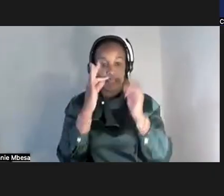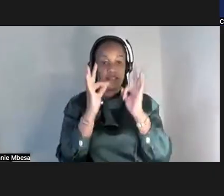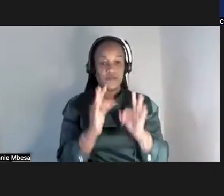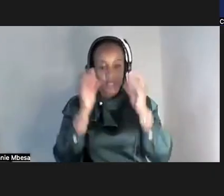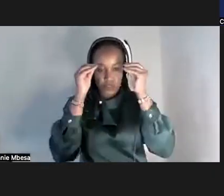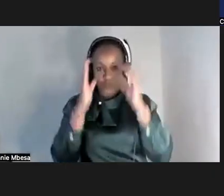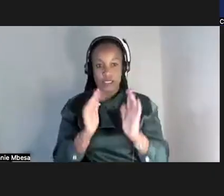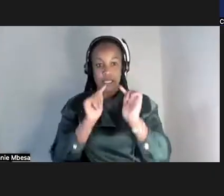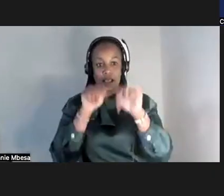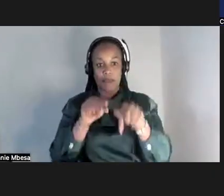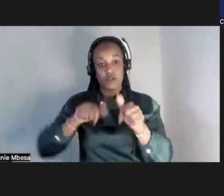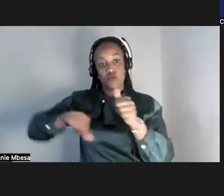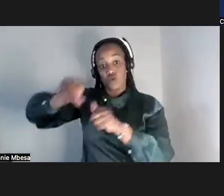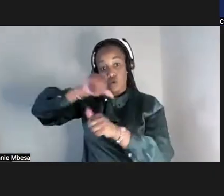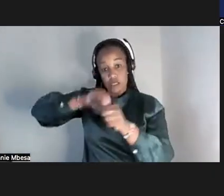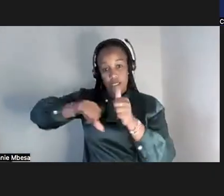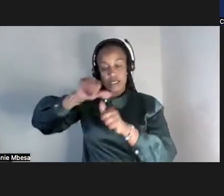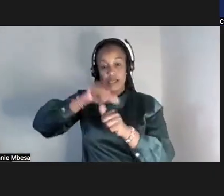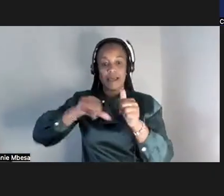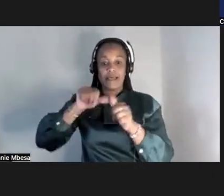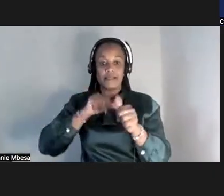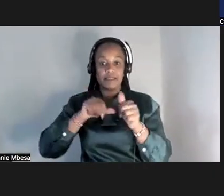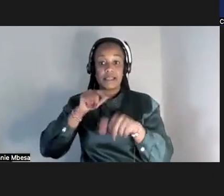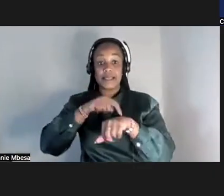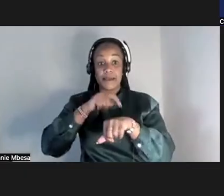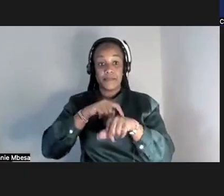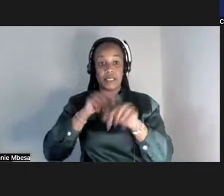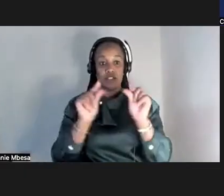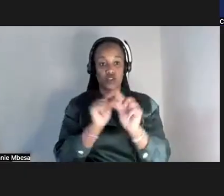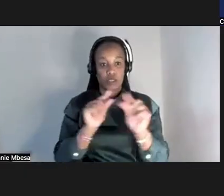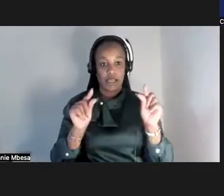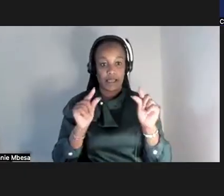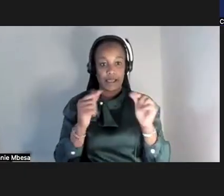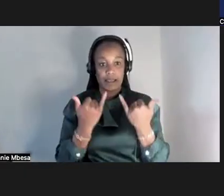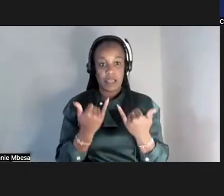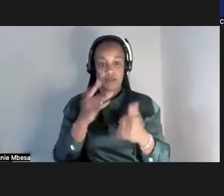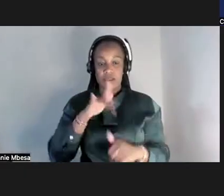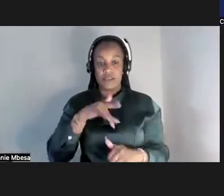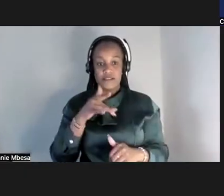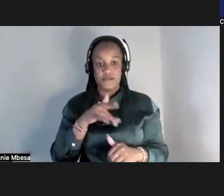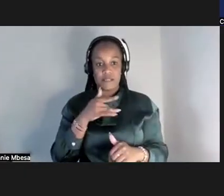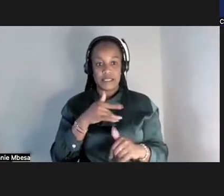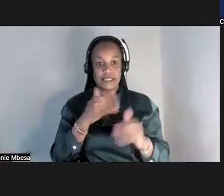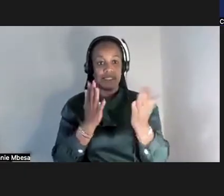and the turnout time becomes shorter, and now they feel that the services the